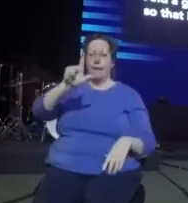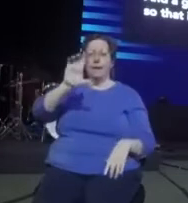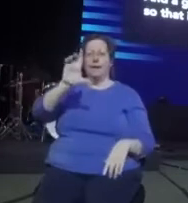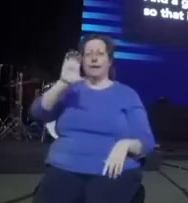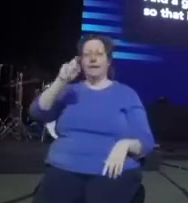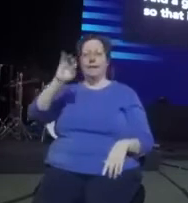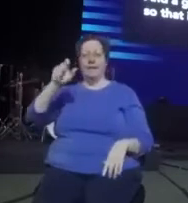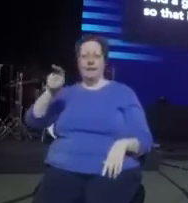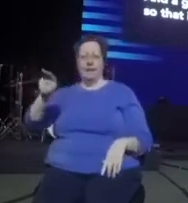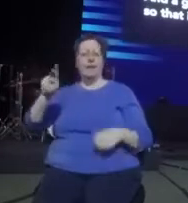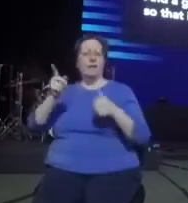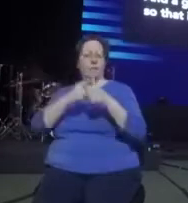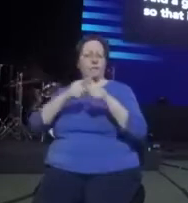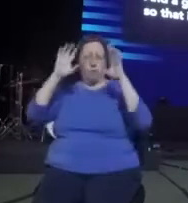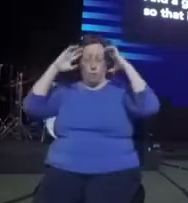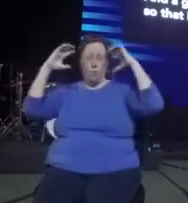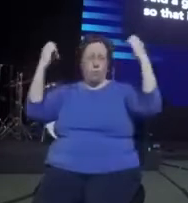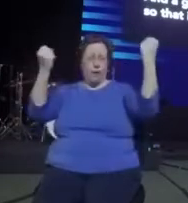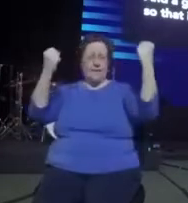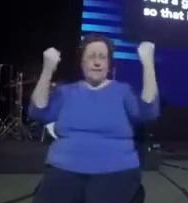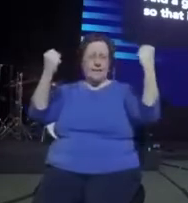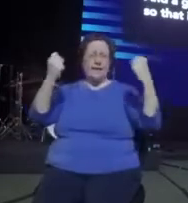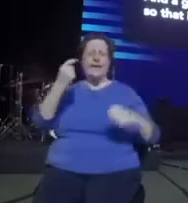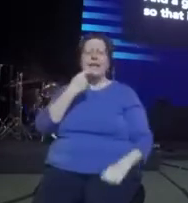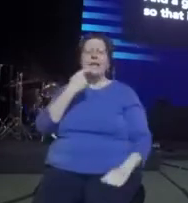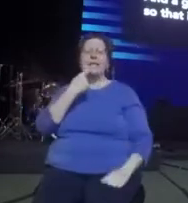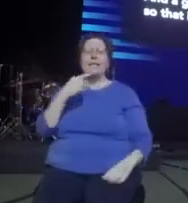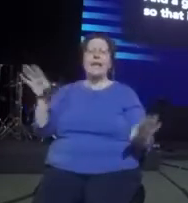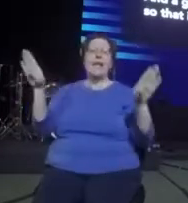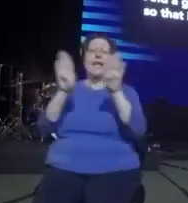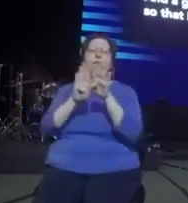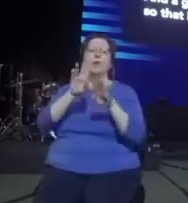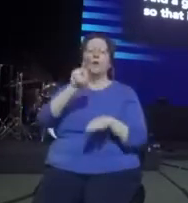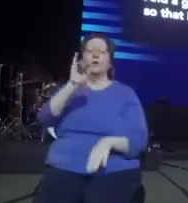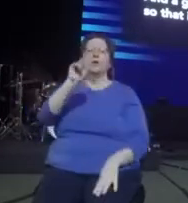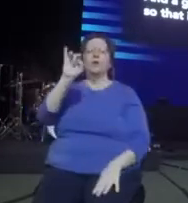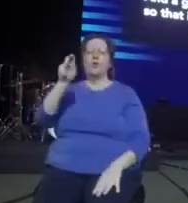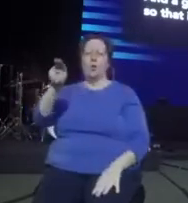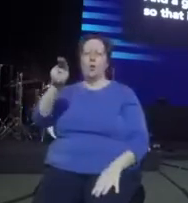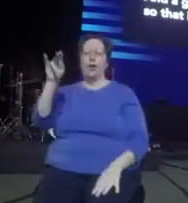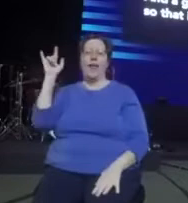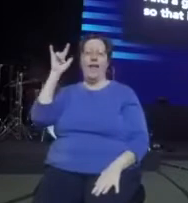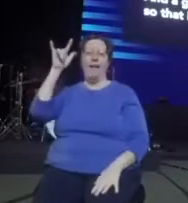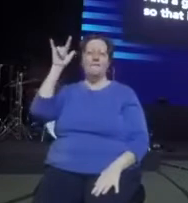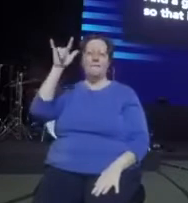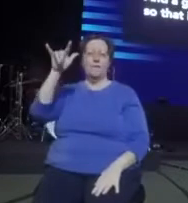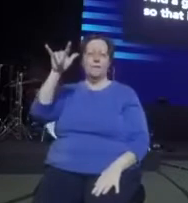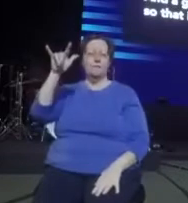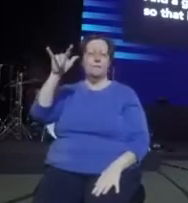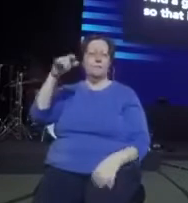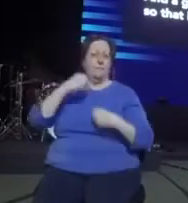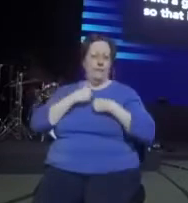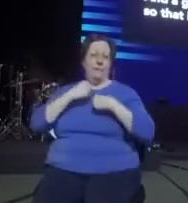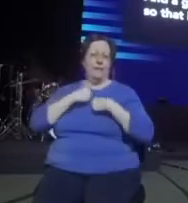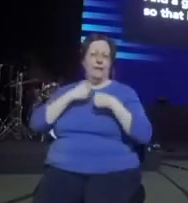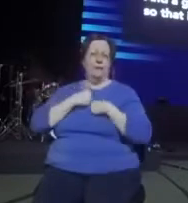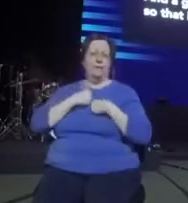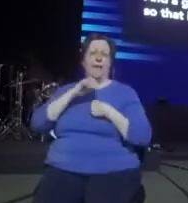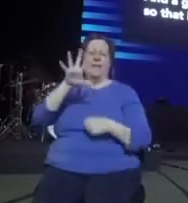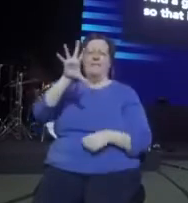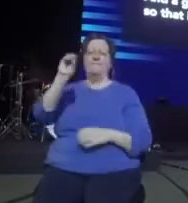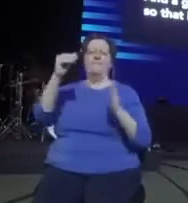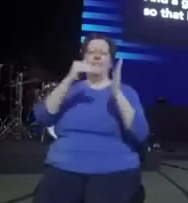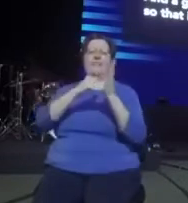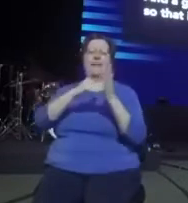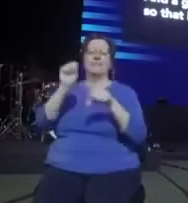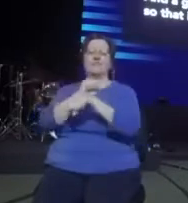into office. One of the first things he did is he shut down Norton Air Force Base, and 50,000 jobs in